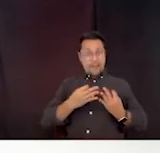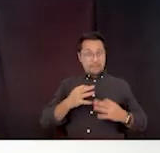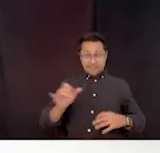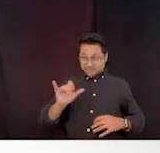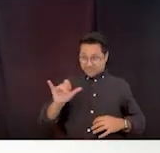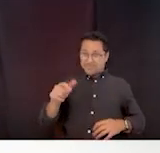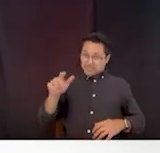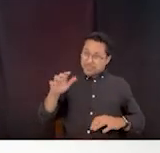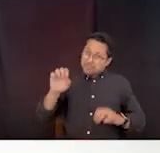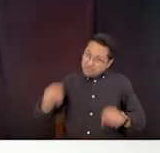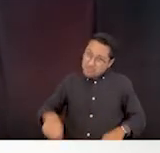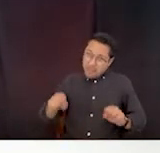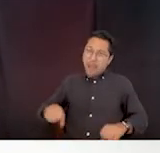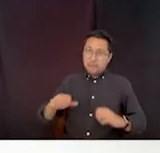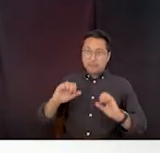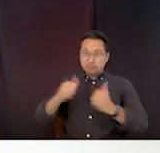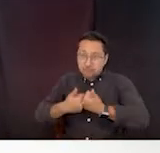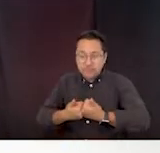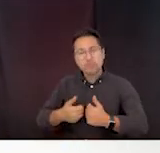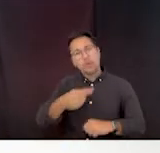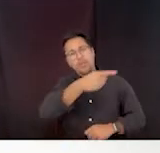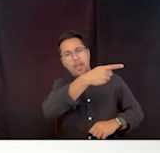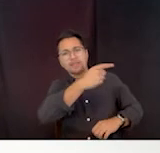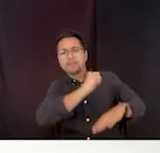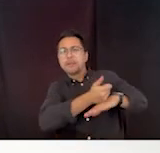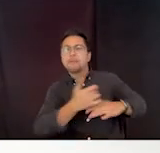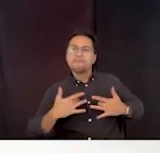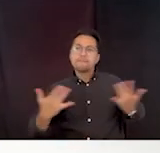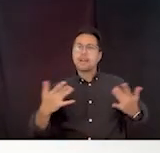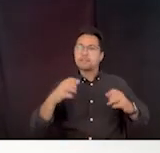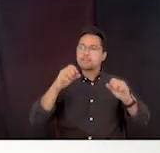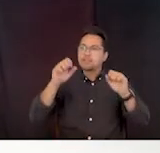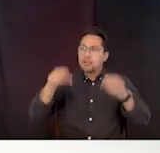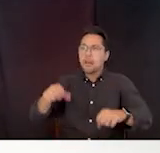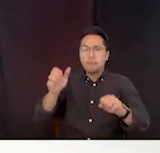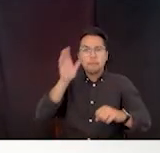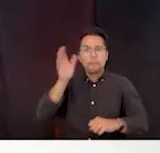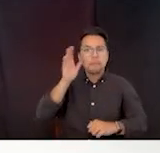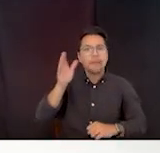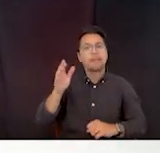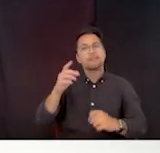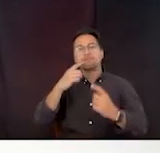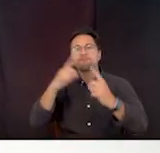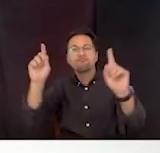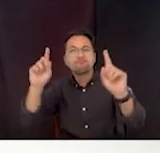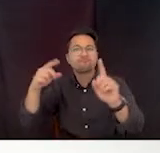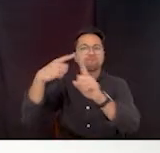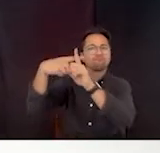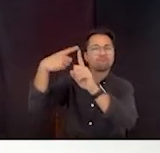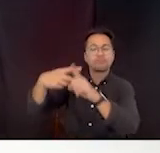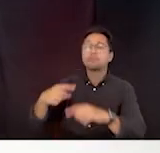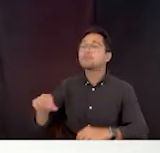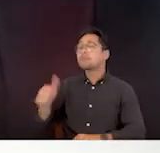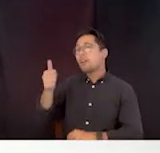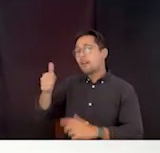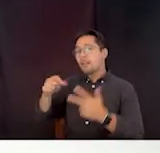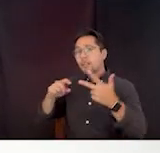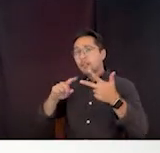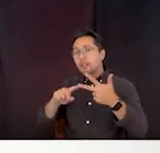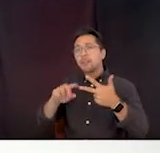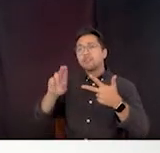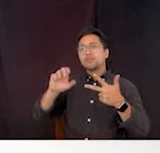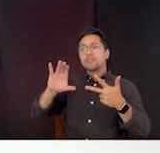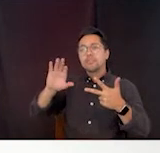they create events that our families can be successful and enjoy. And another nonprofit is UCF Center for Autism and